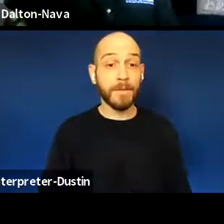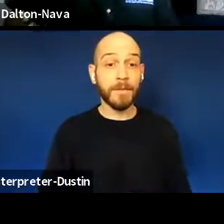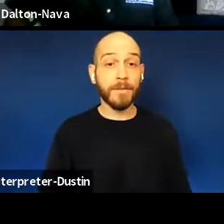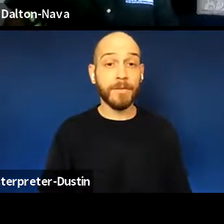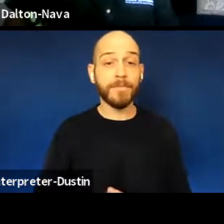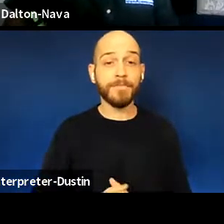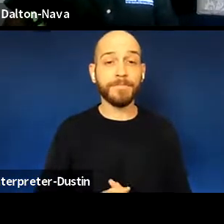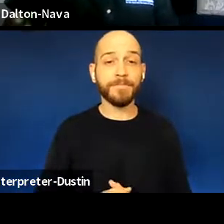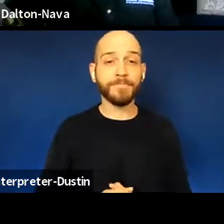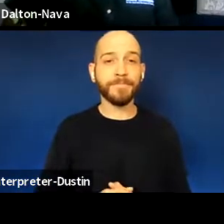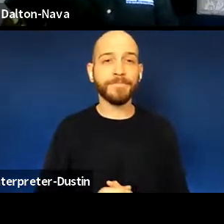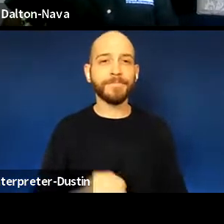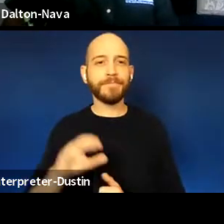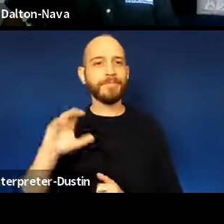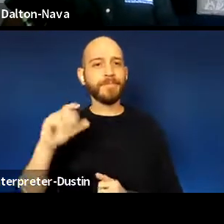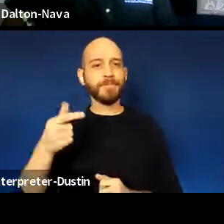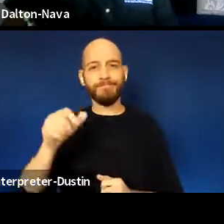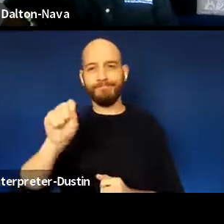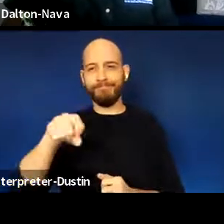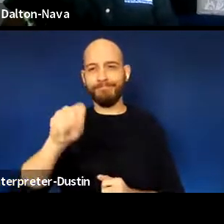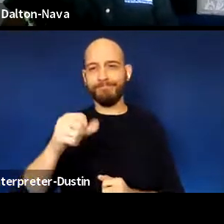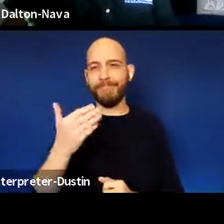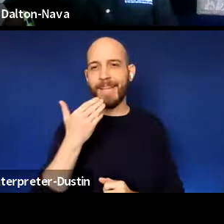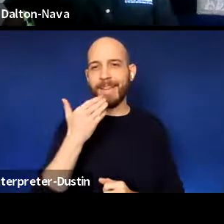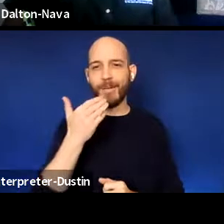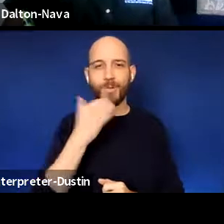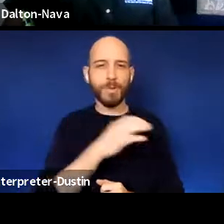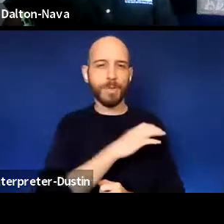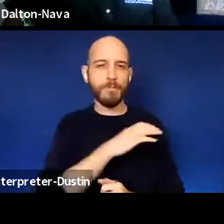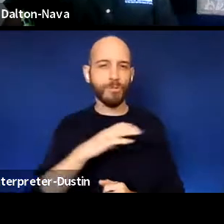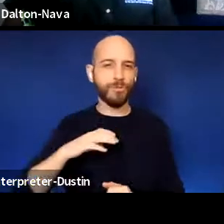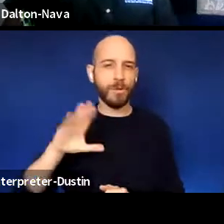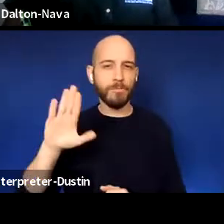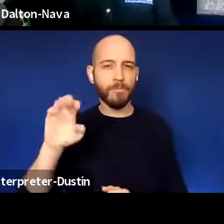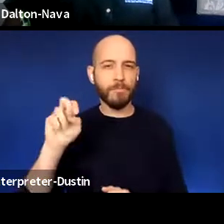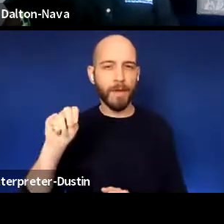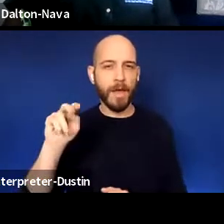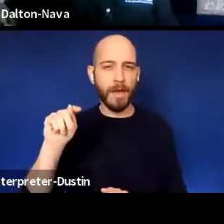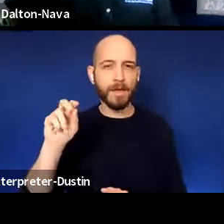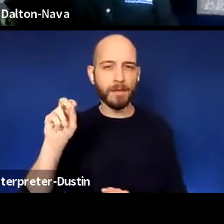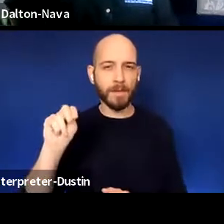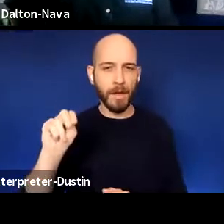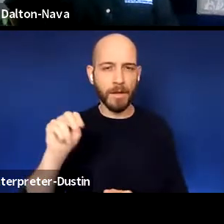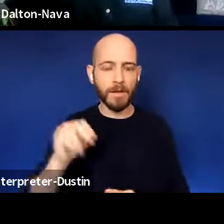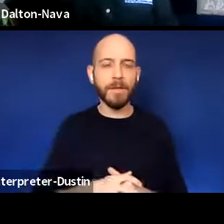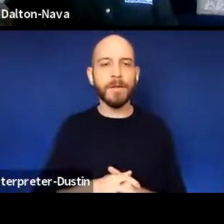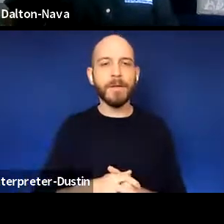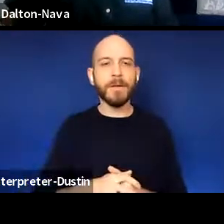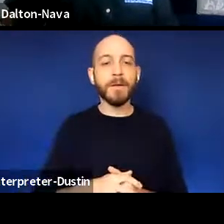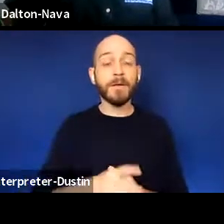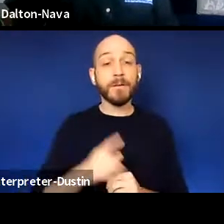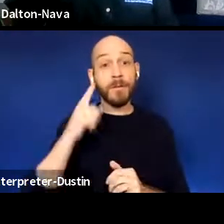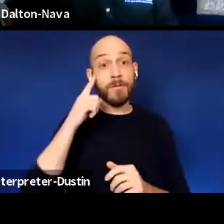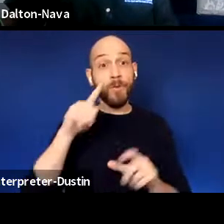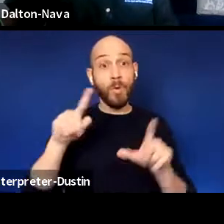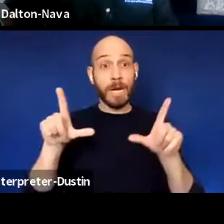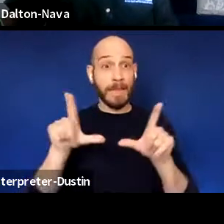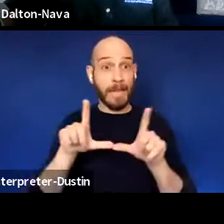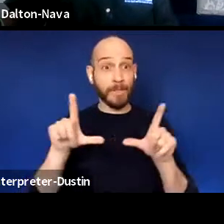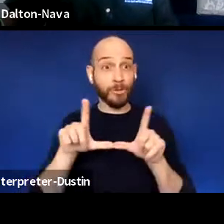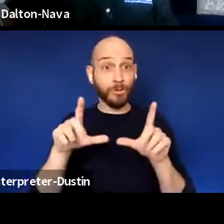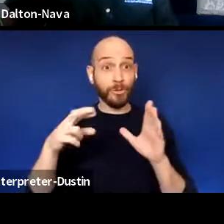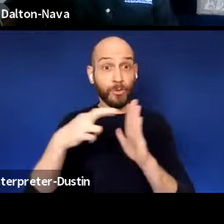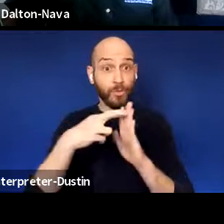Yes, thank you, Commissioner Benton. With the licensure rules, several months ago, we began talking about